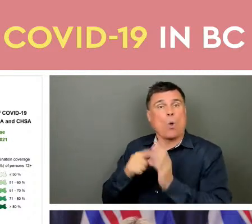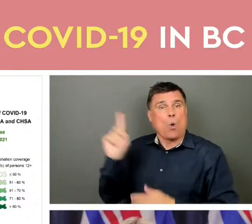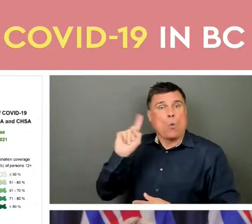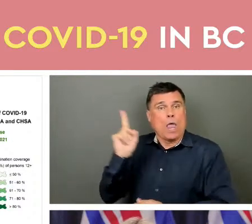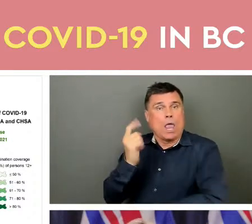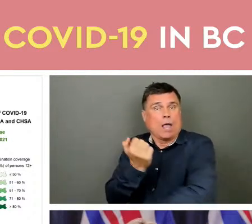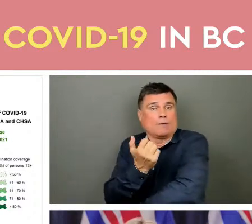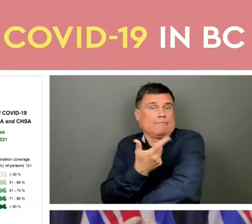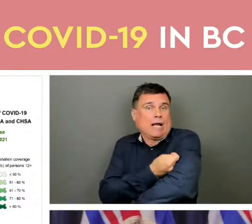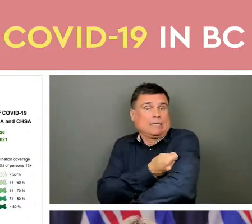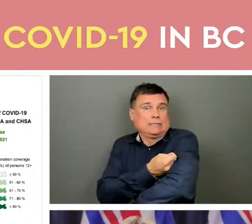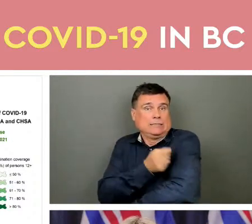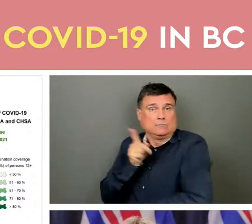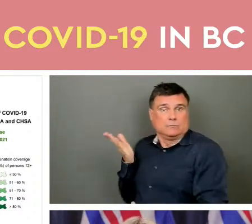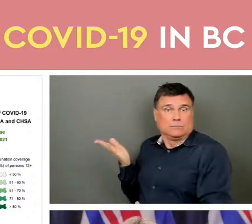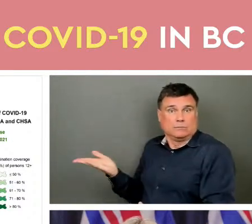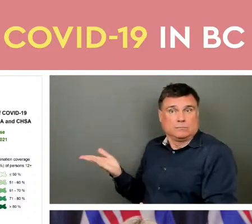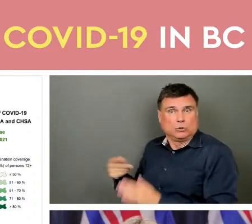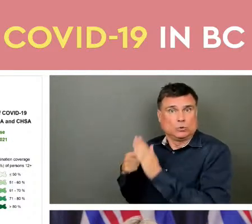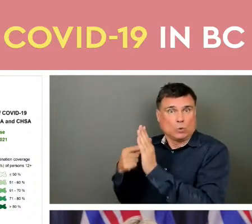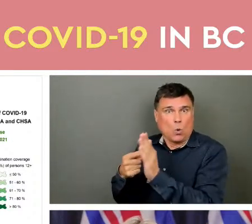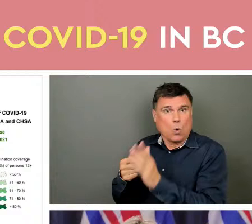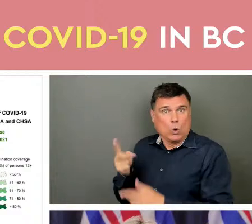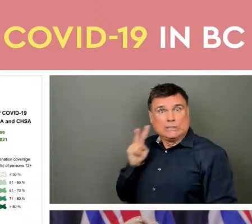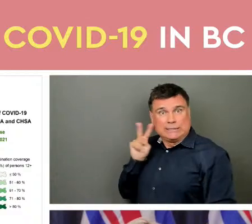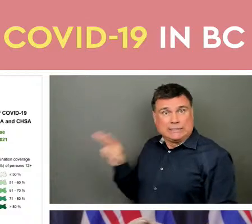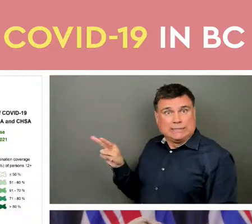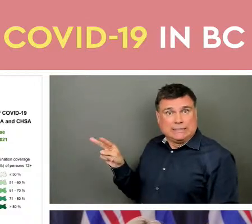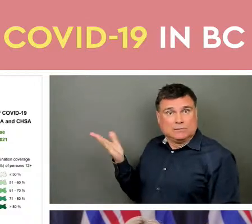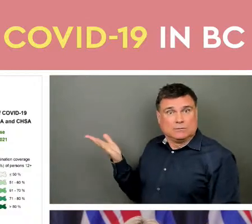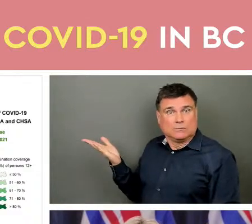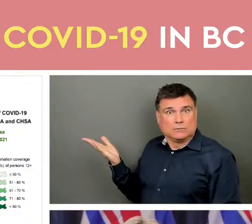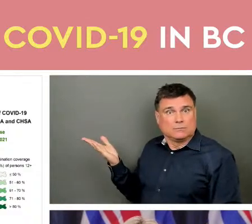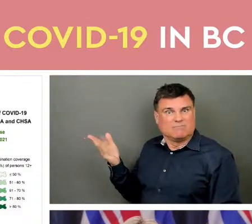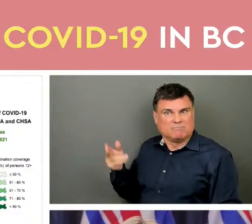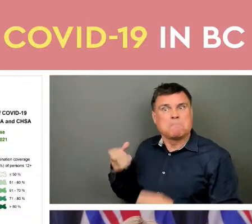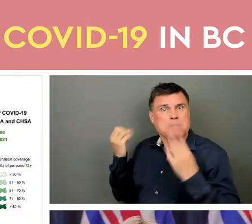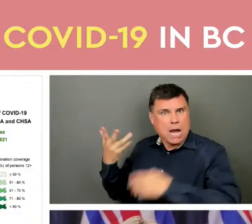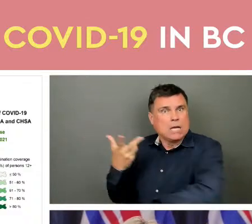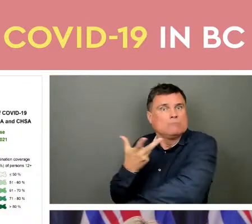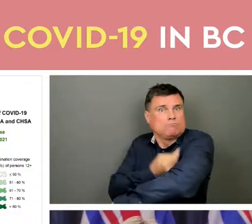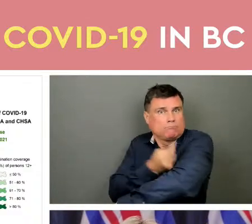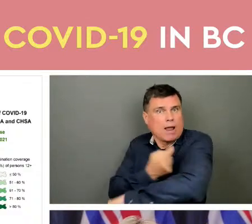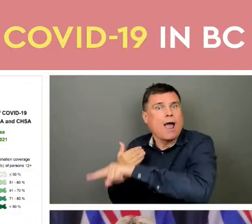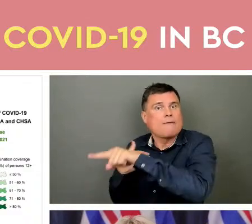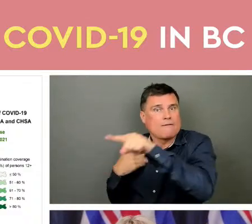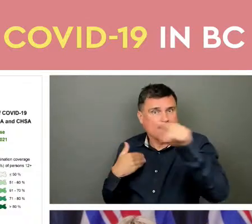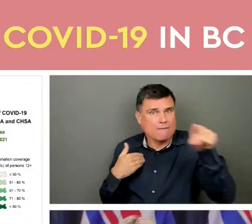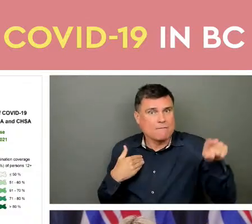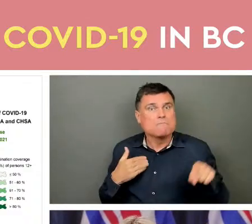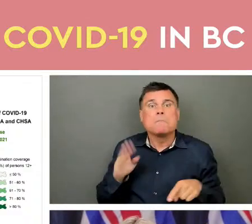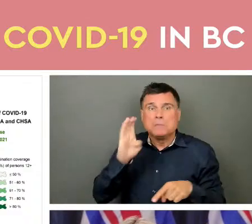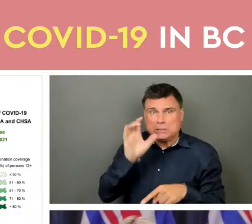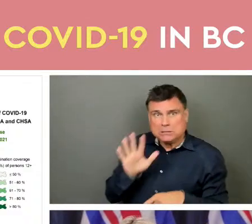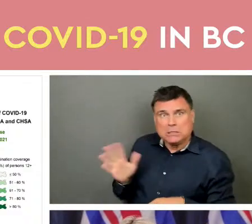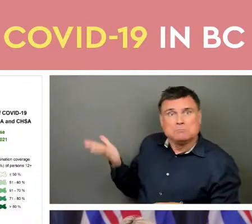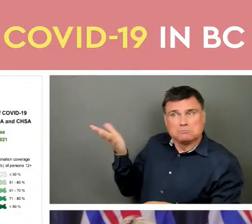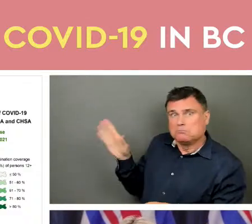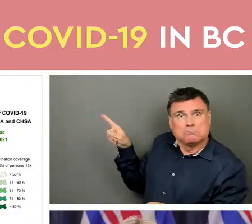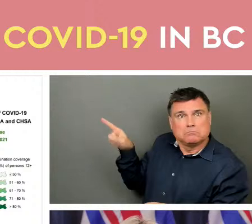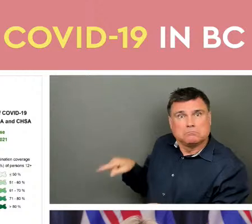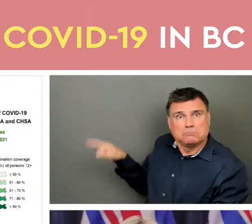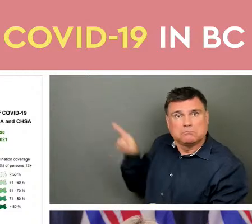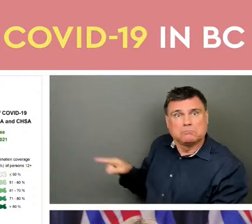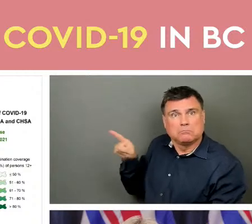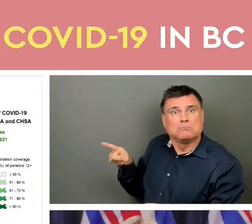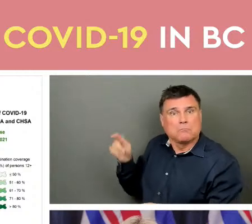province. And the good news is we see very high case rates, very high vaccination rates across the province, but hotspots